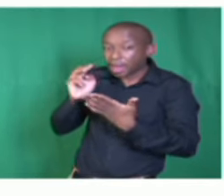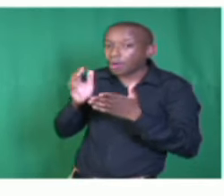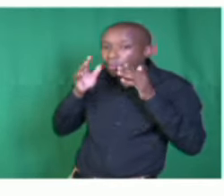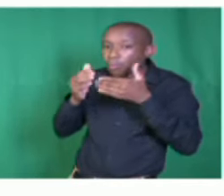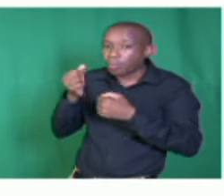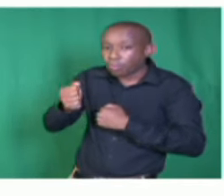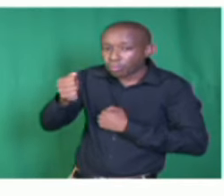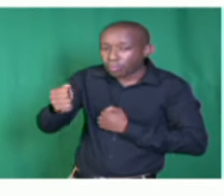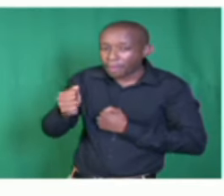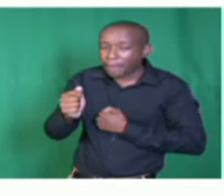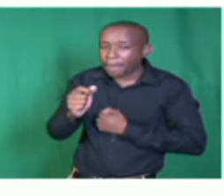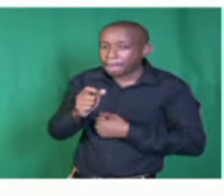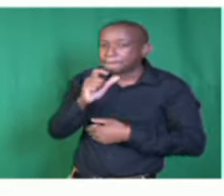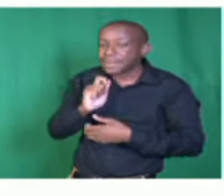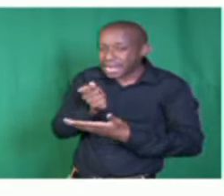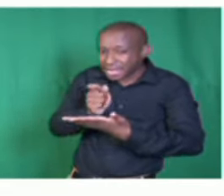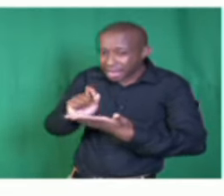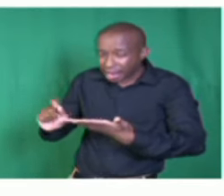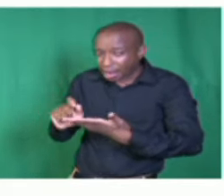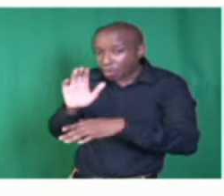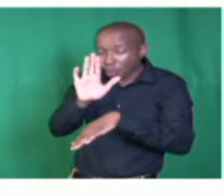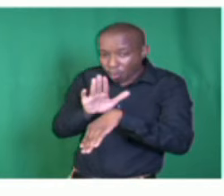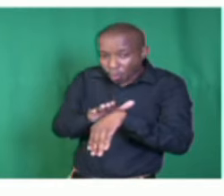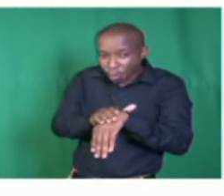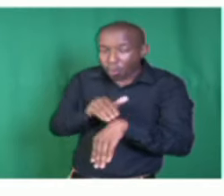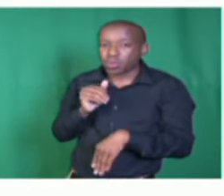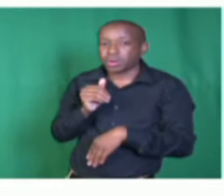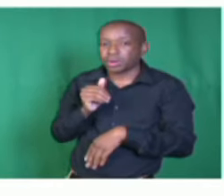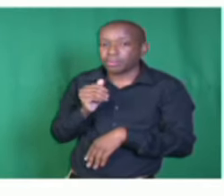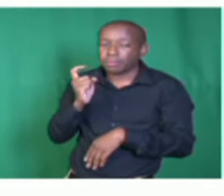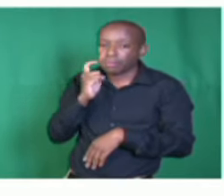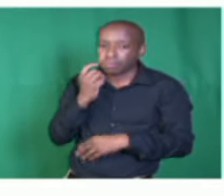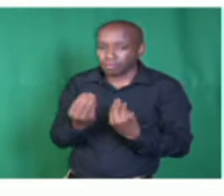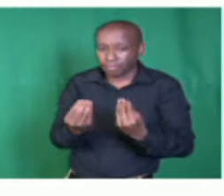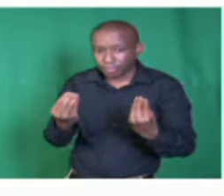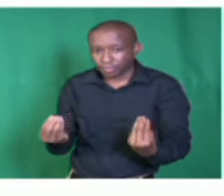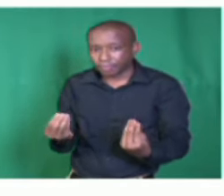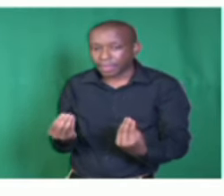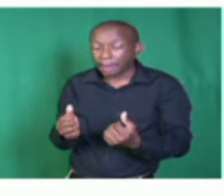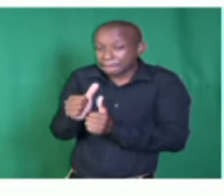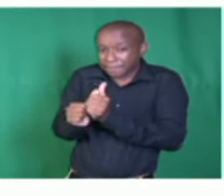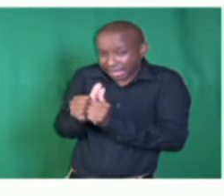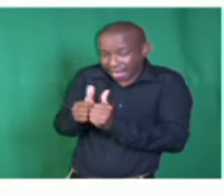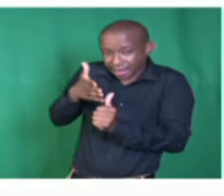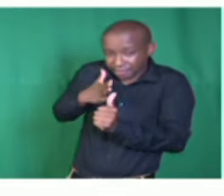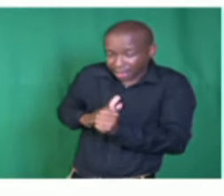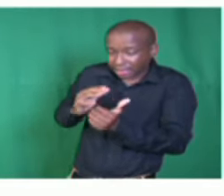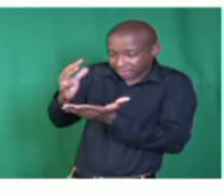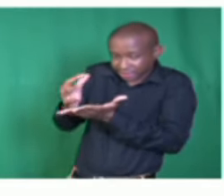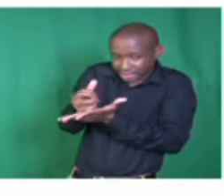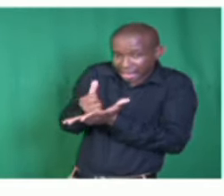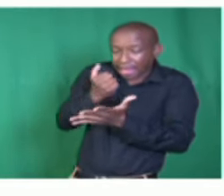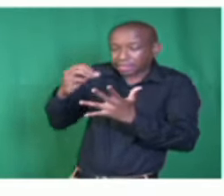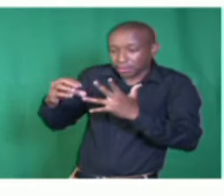if a man dies without having children, his brother must inherit